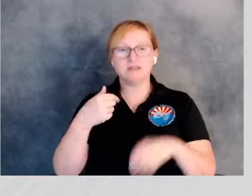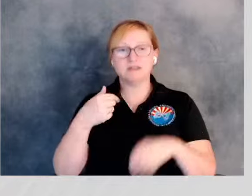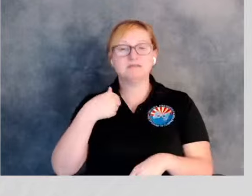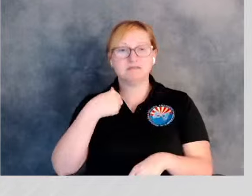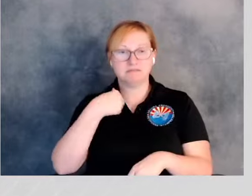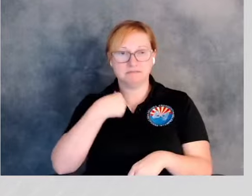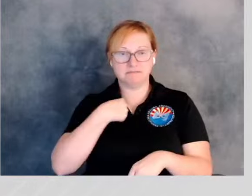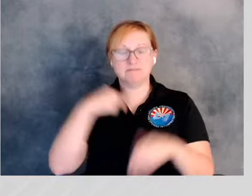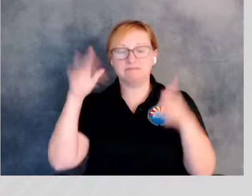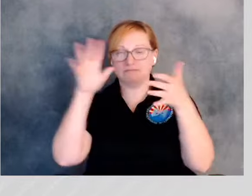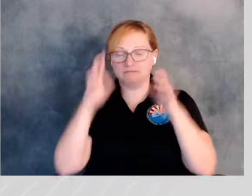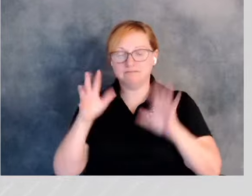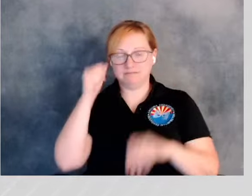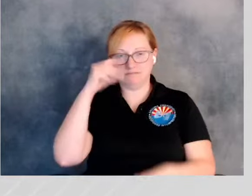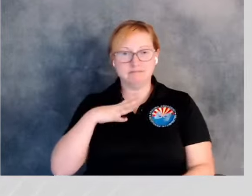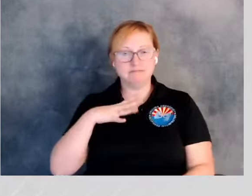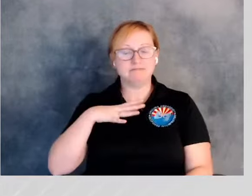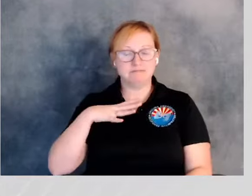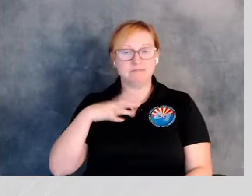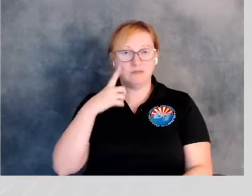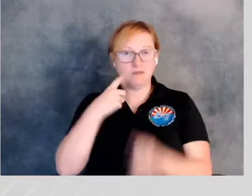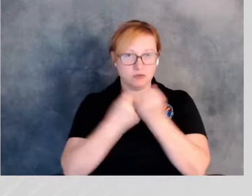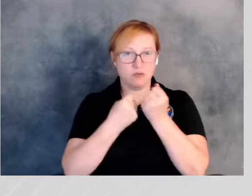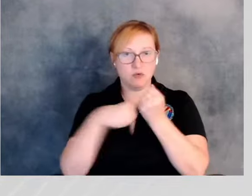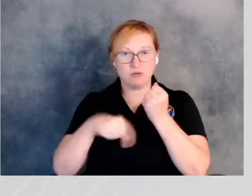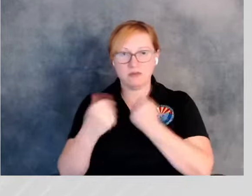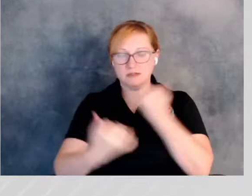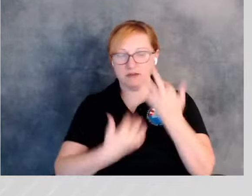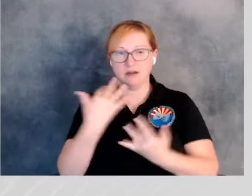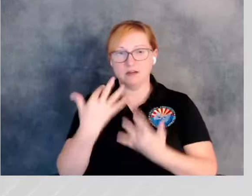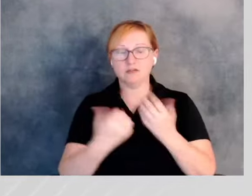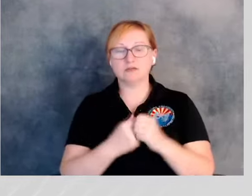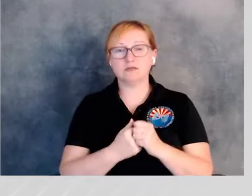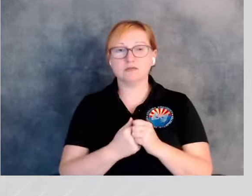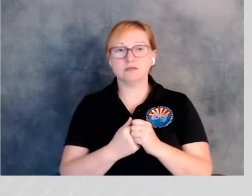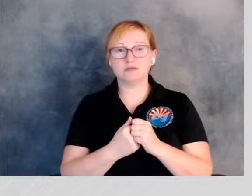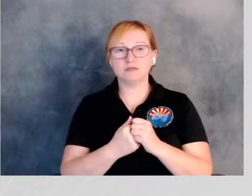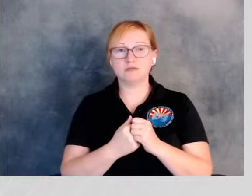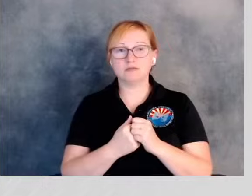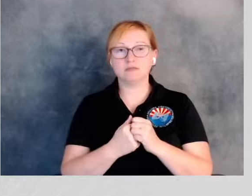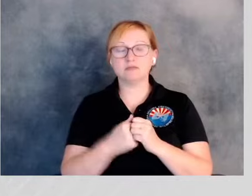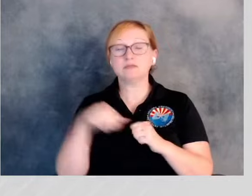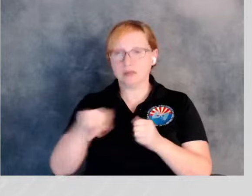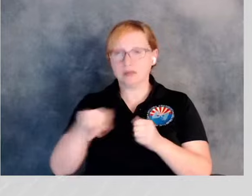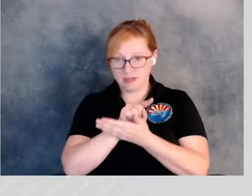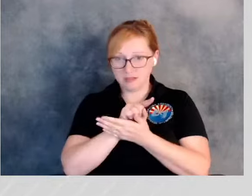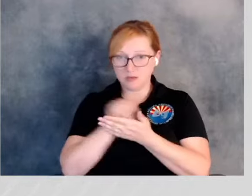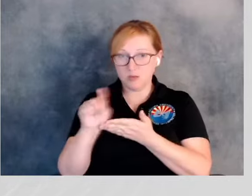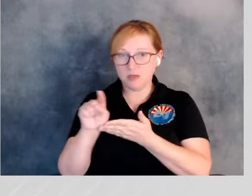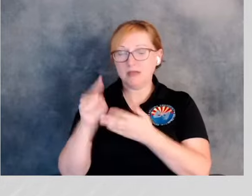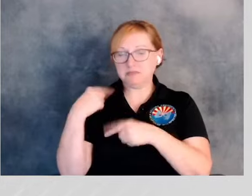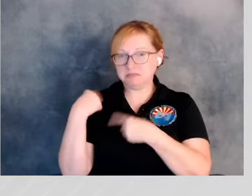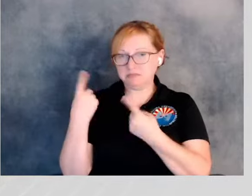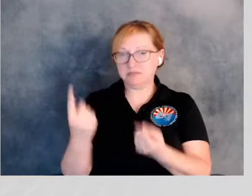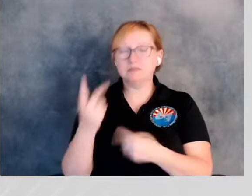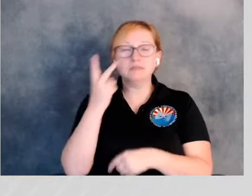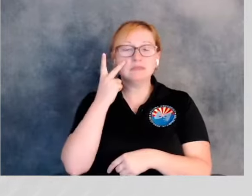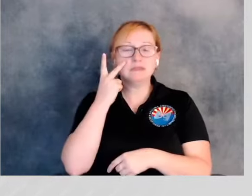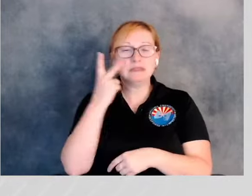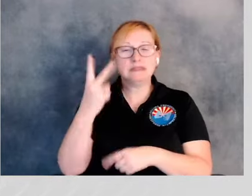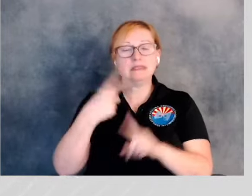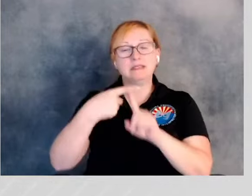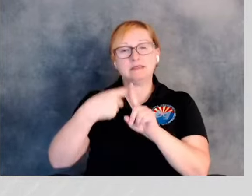fire. So this week so far, we've seen temperatures that are a little bit more seasonable for this time of year compared to this last